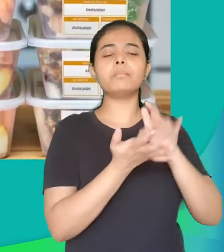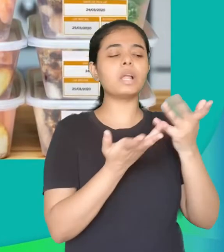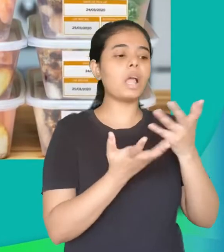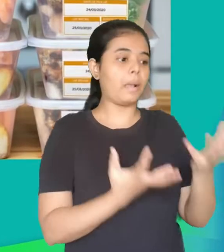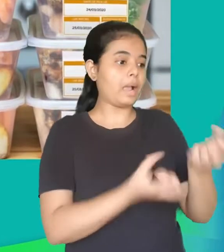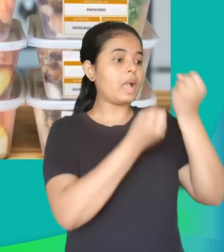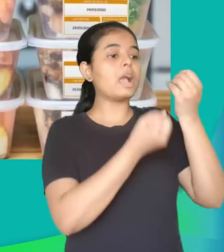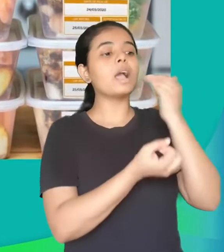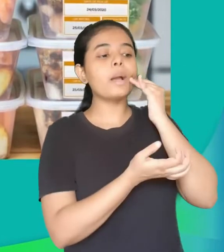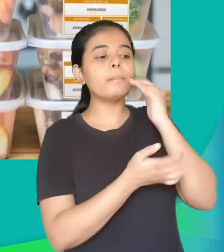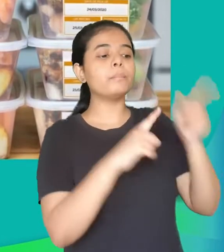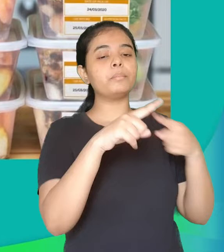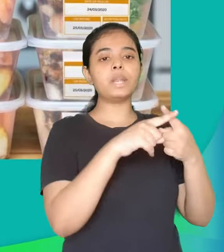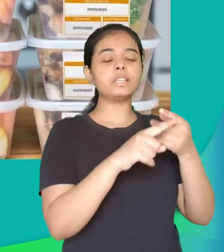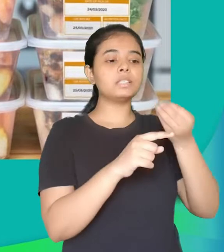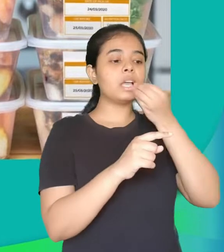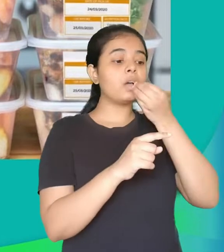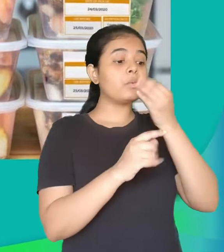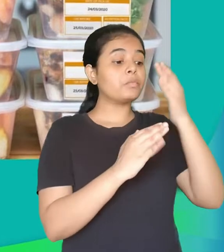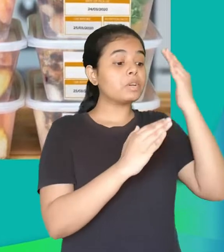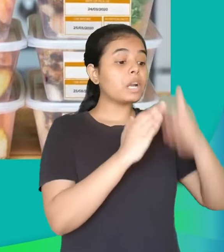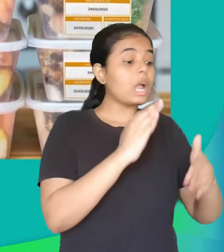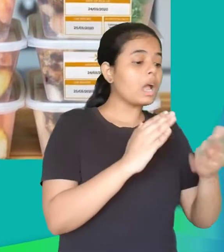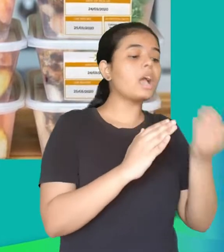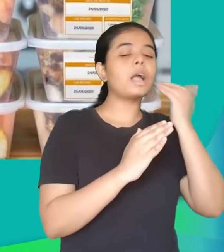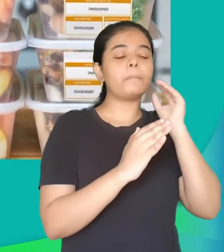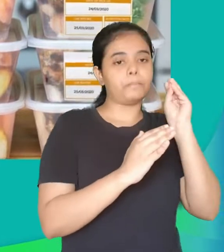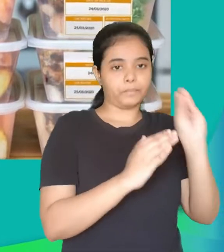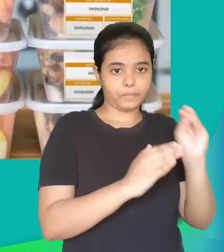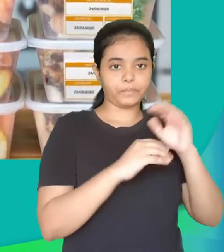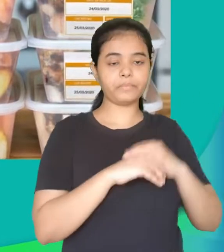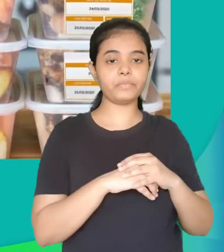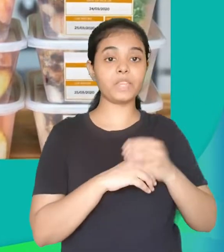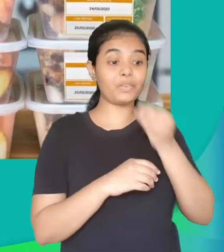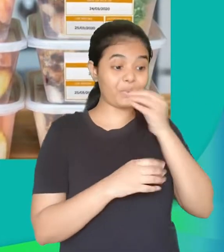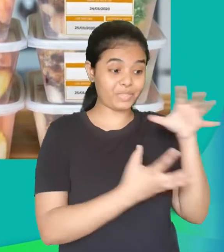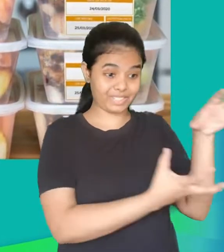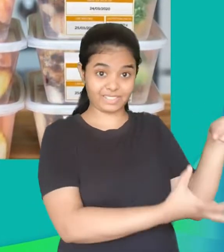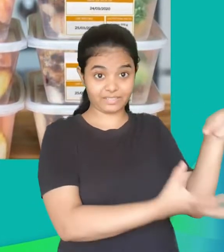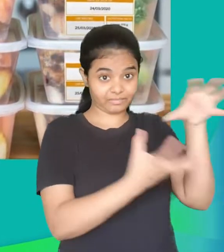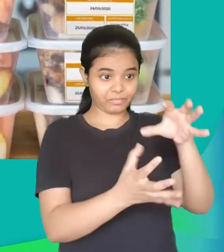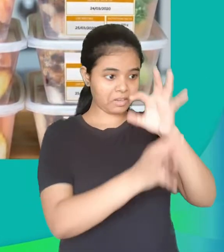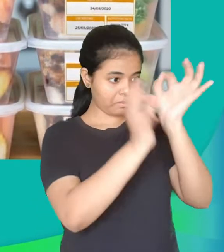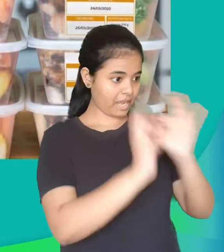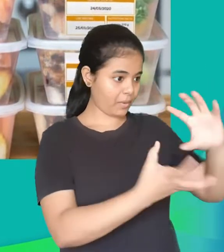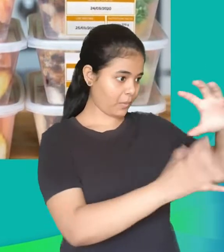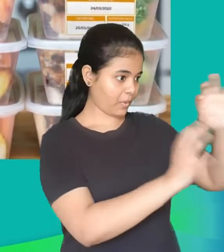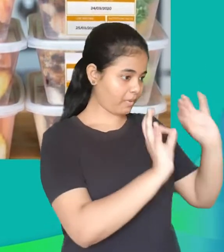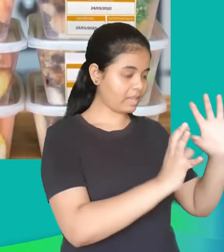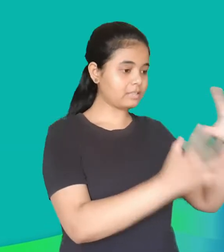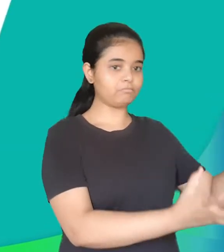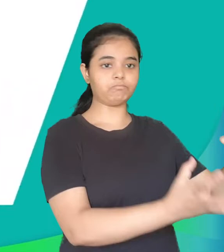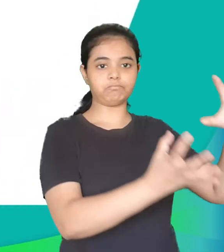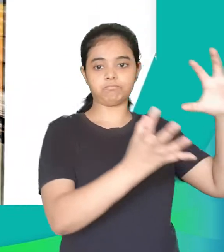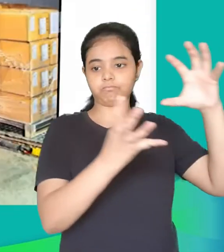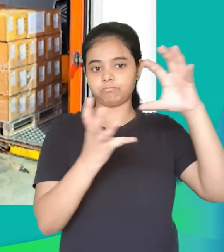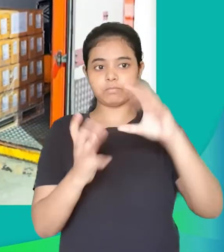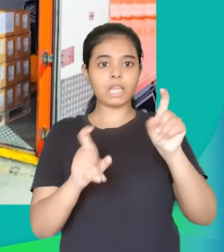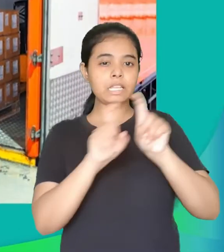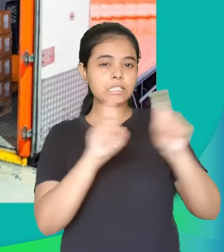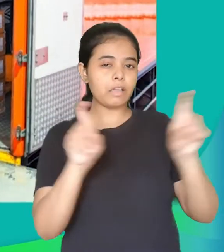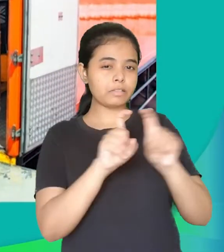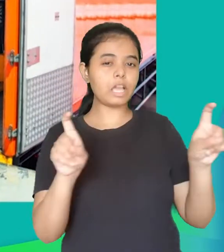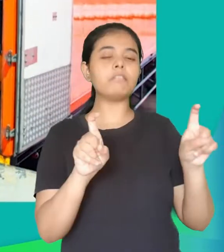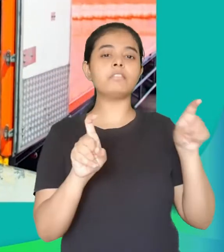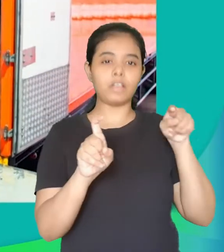shall have the required date marking, such as pickup date and the use by date of food. This food should